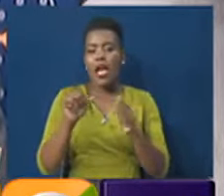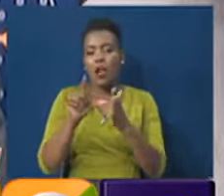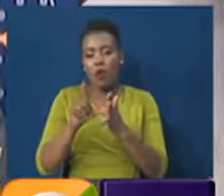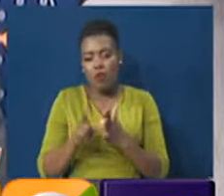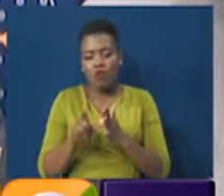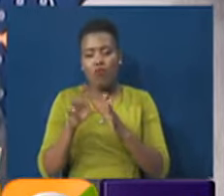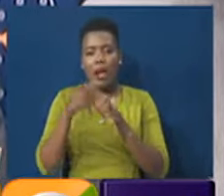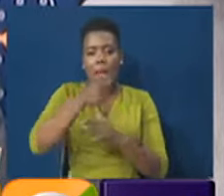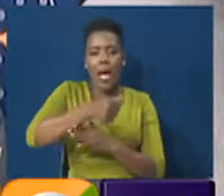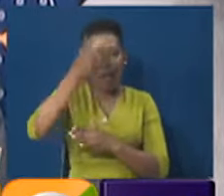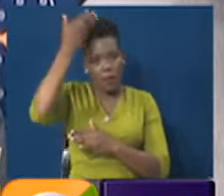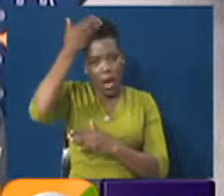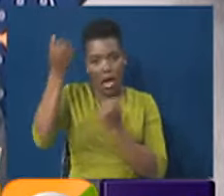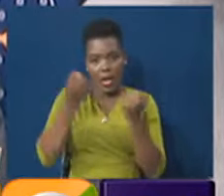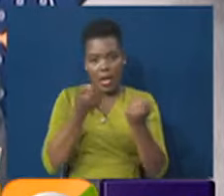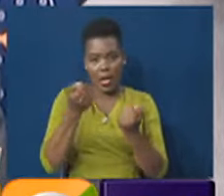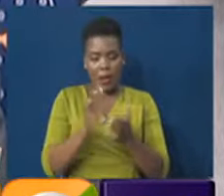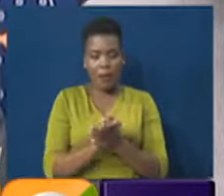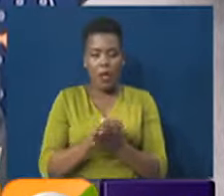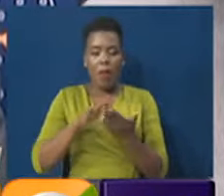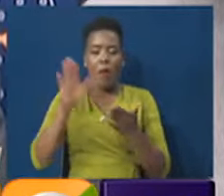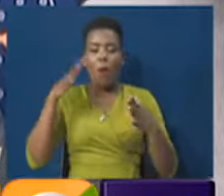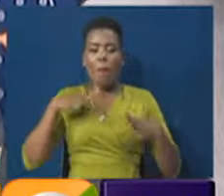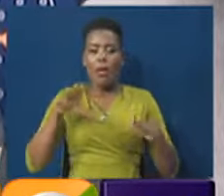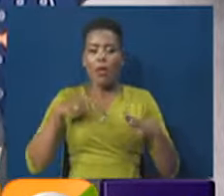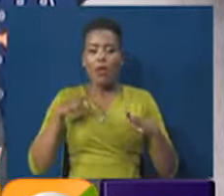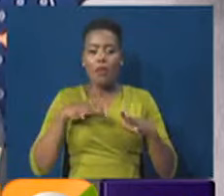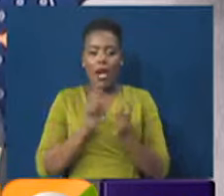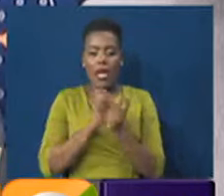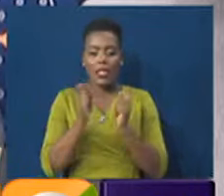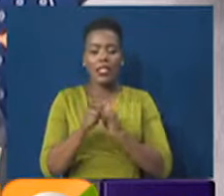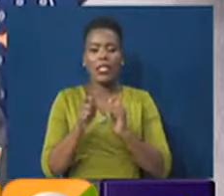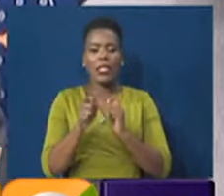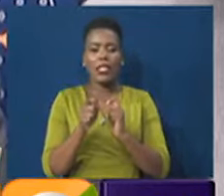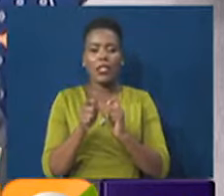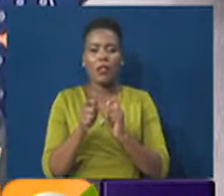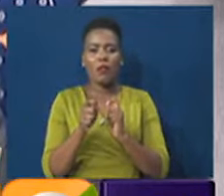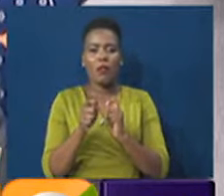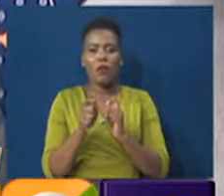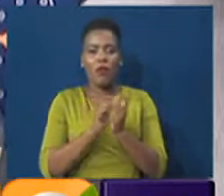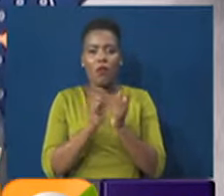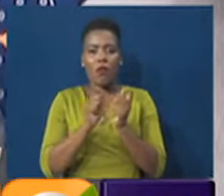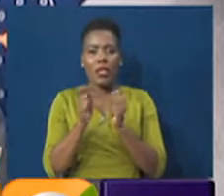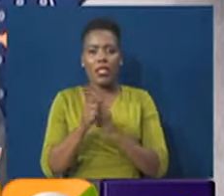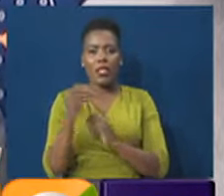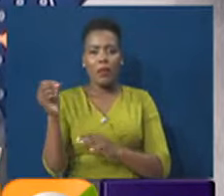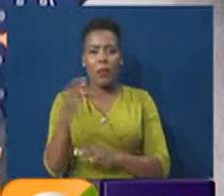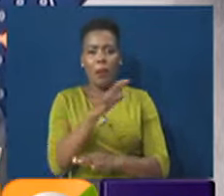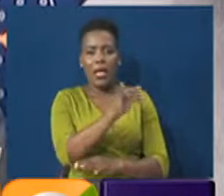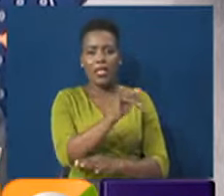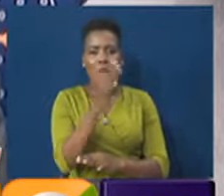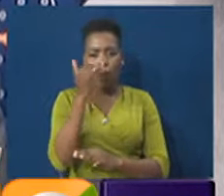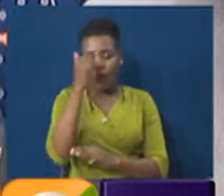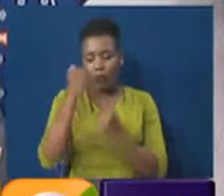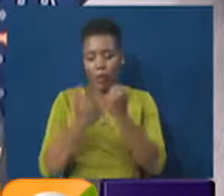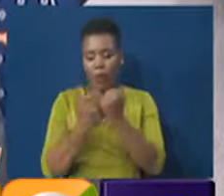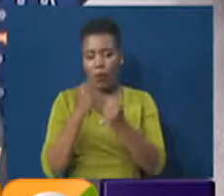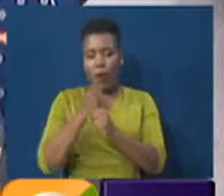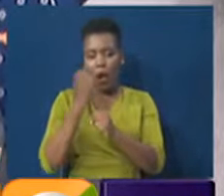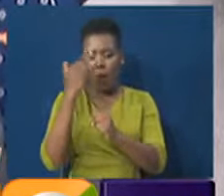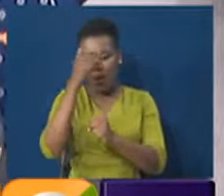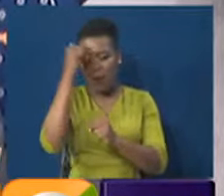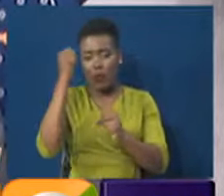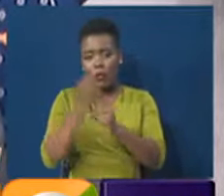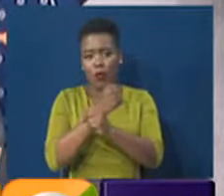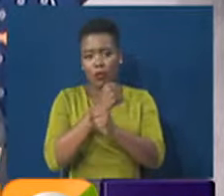driving? You see, more and more people are going into informal sectors to supplement their other formal work, because you cannot afford